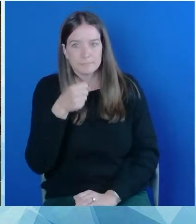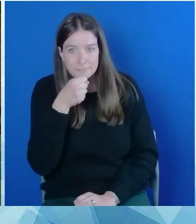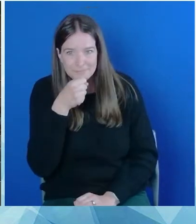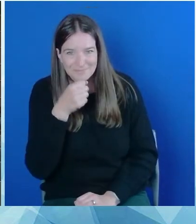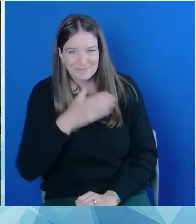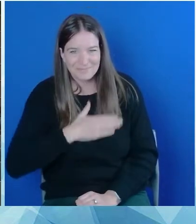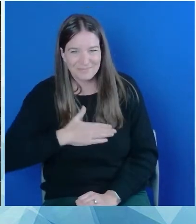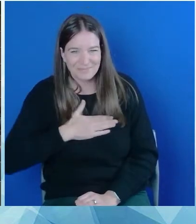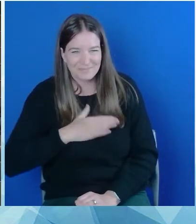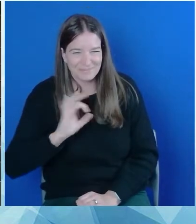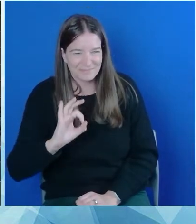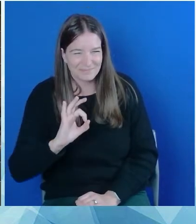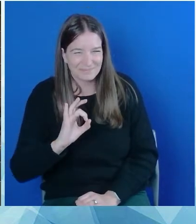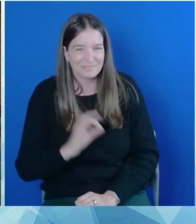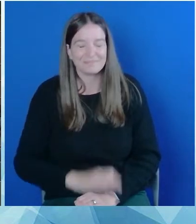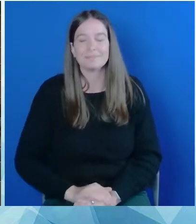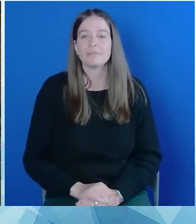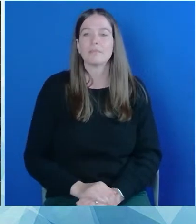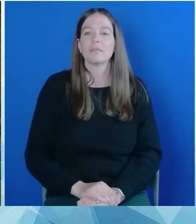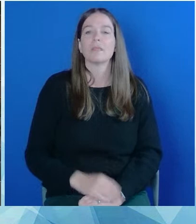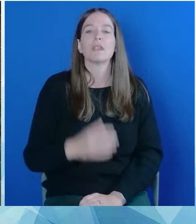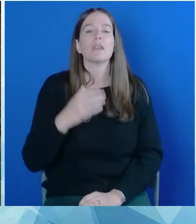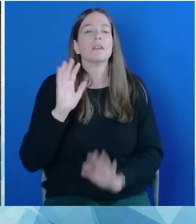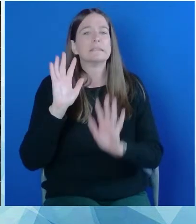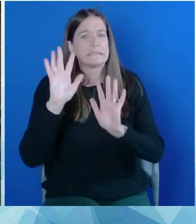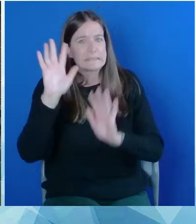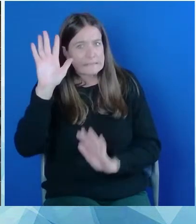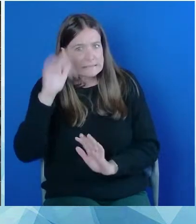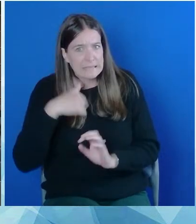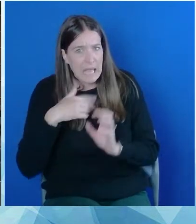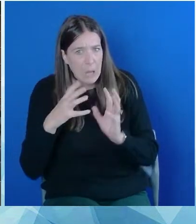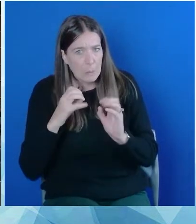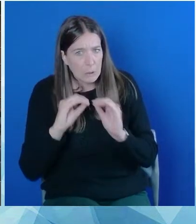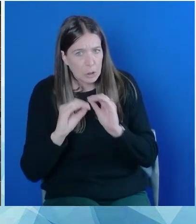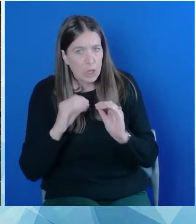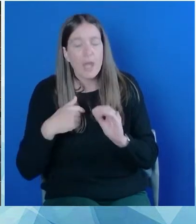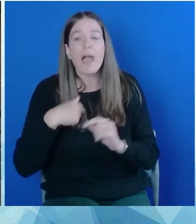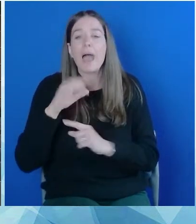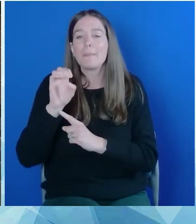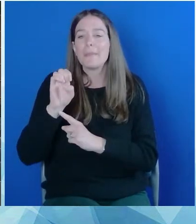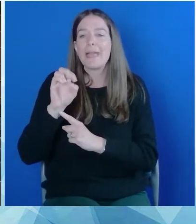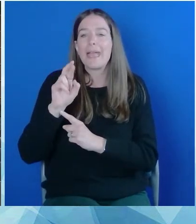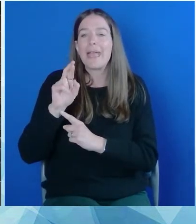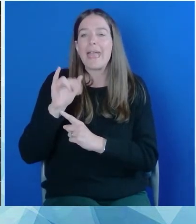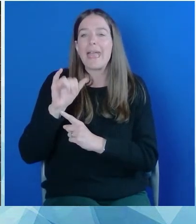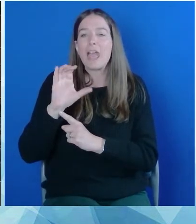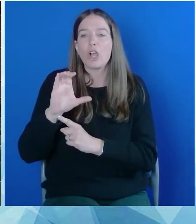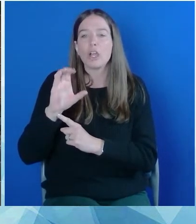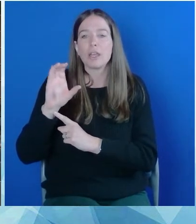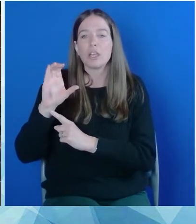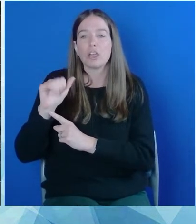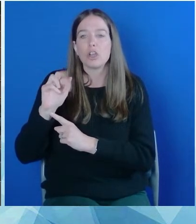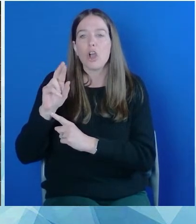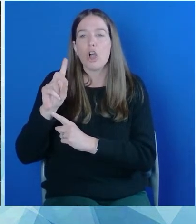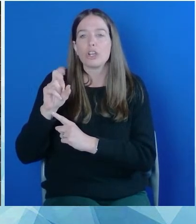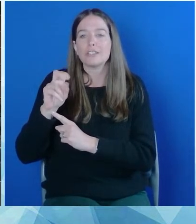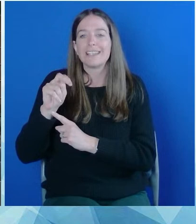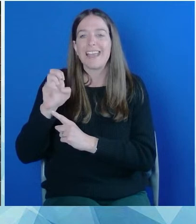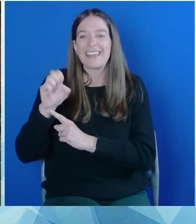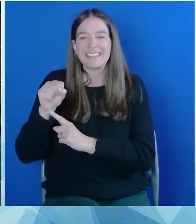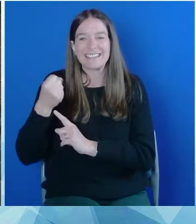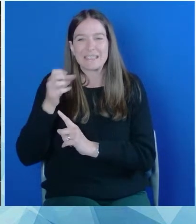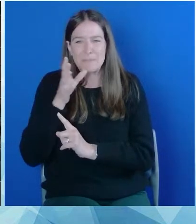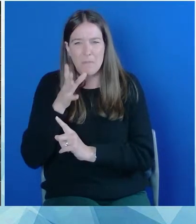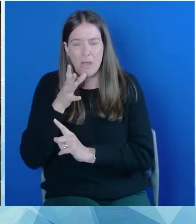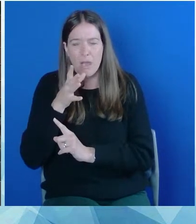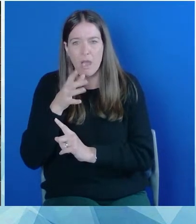please? Thank you. First, I would like to make a correction. I'm Eric Cardenas' mom. I have never been in contact with Carrie. Carrie